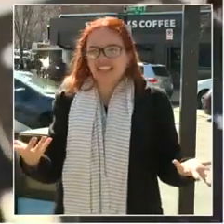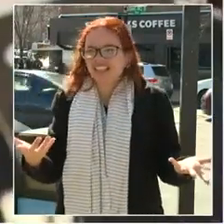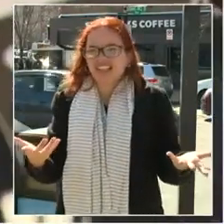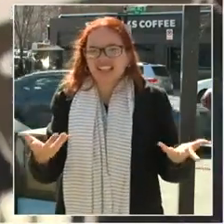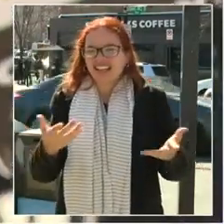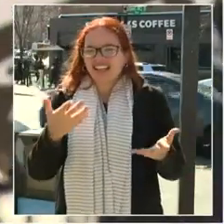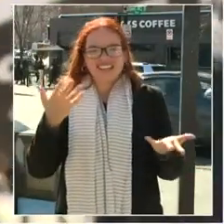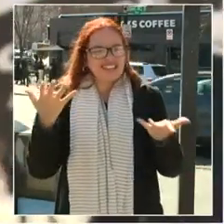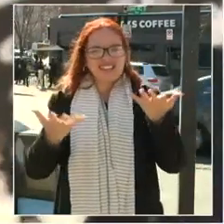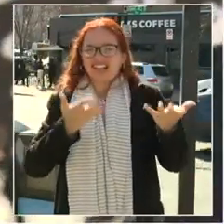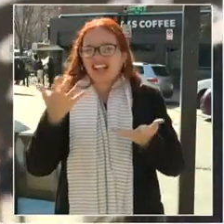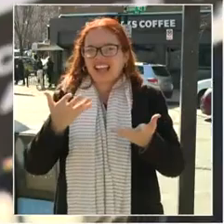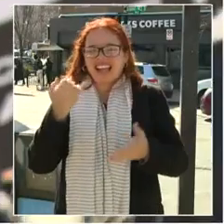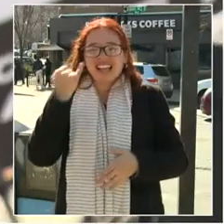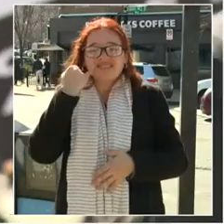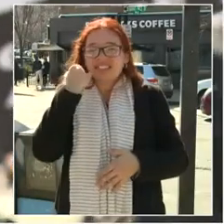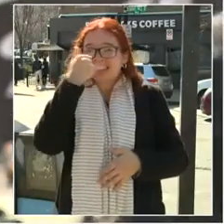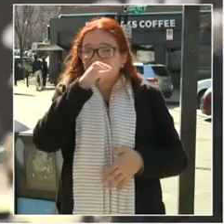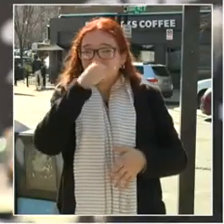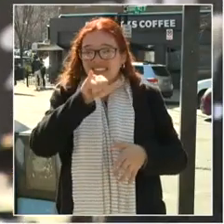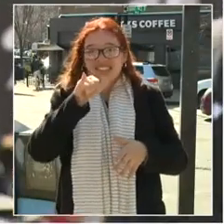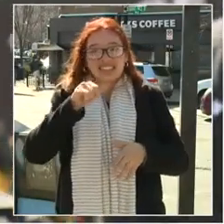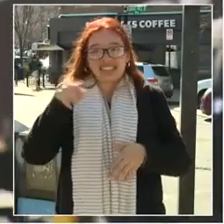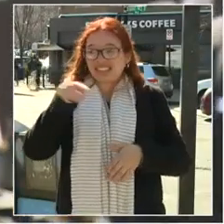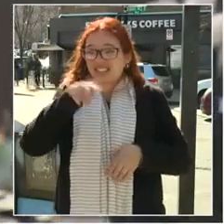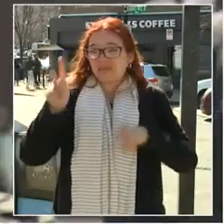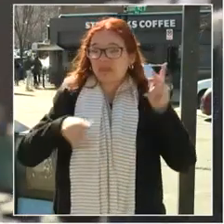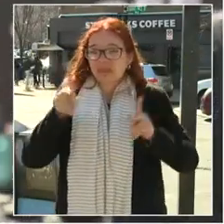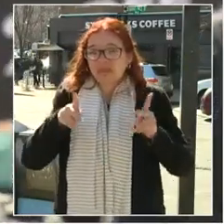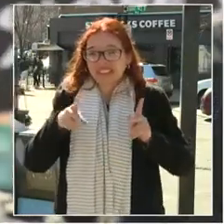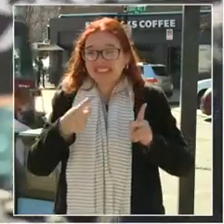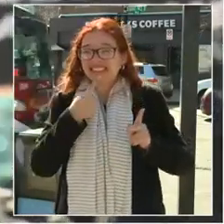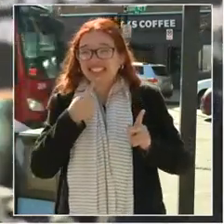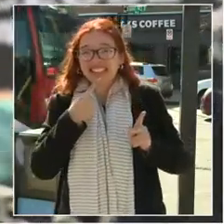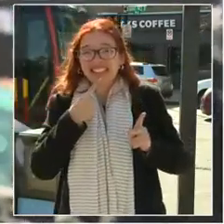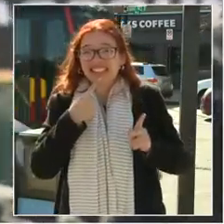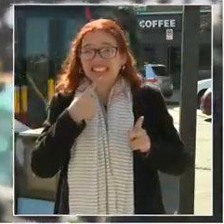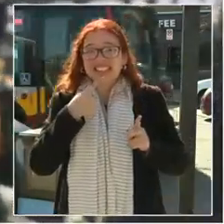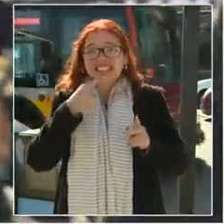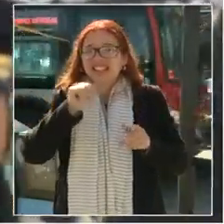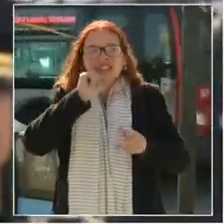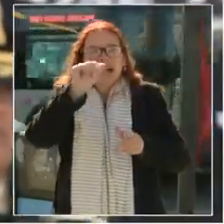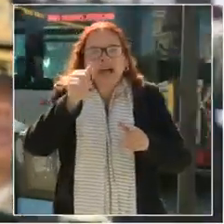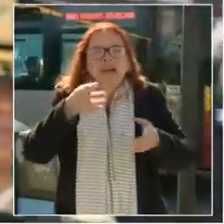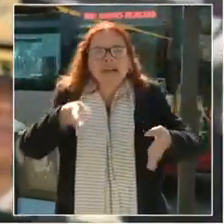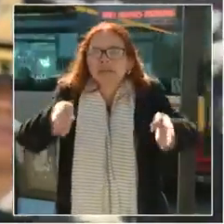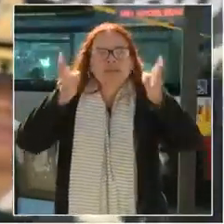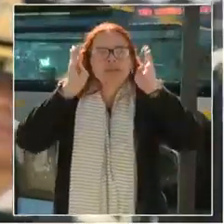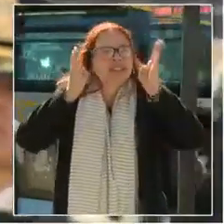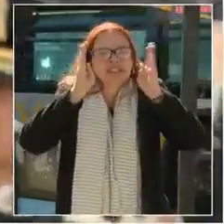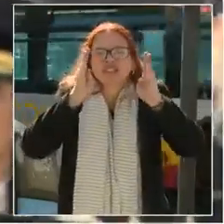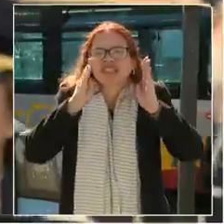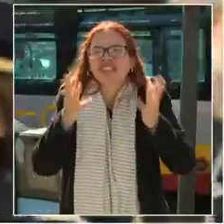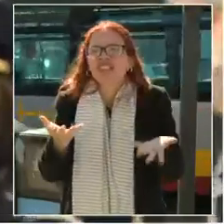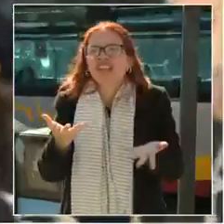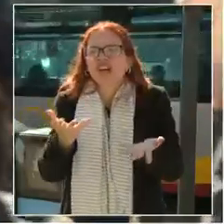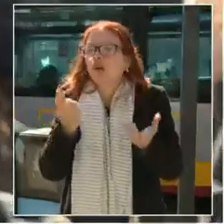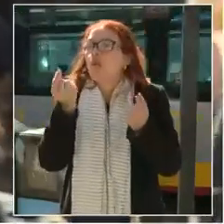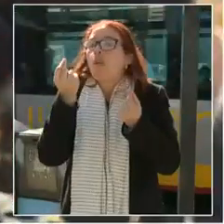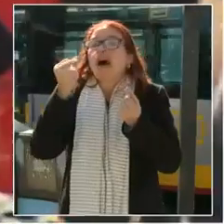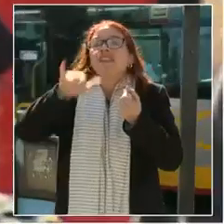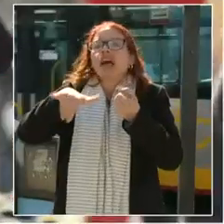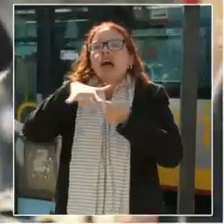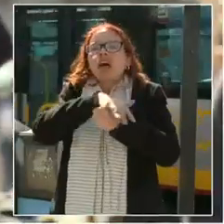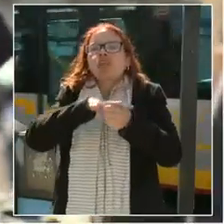ridiculous council people, and I say that, are not paying attention to what the neighborhoods are saying,